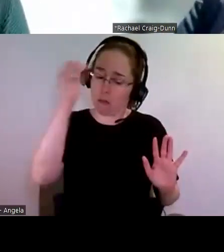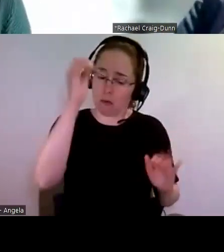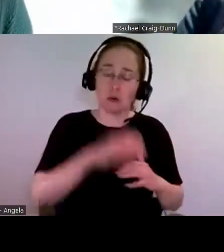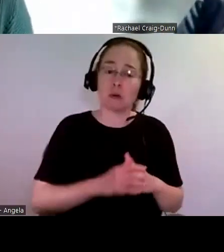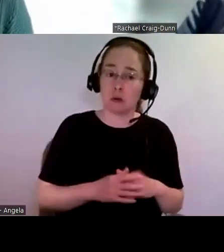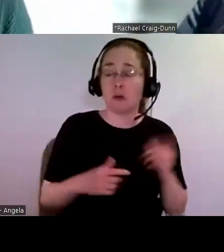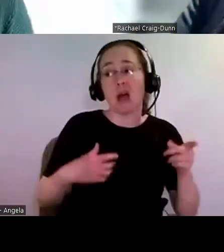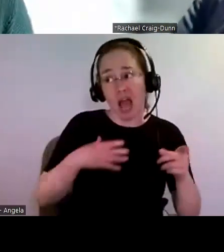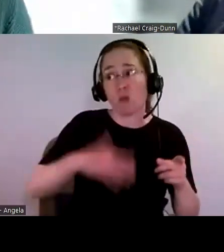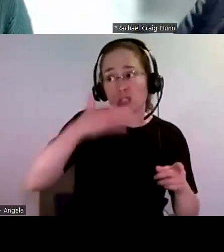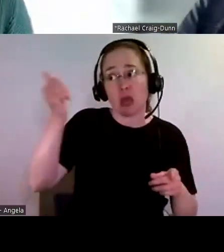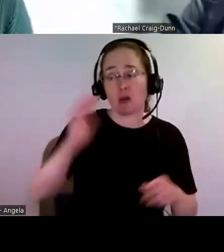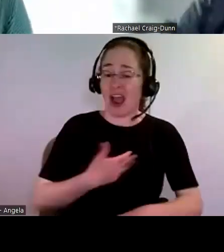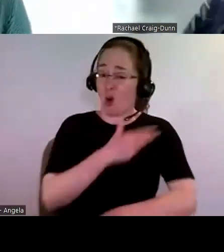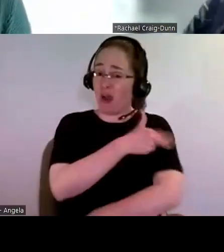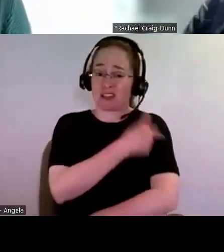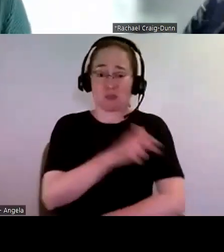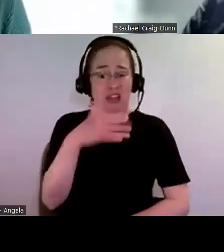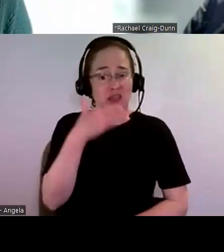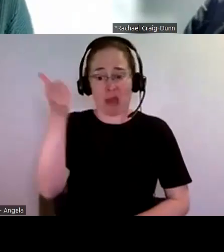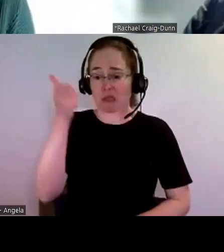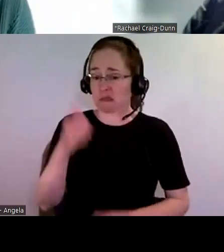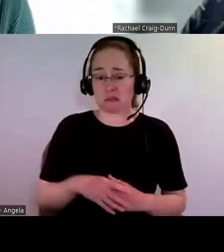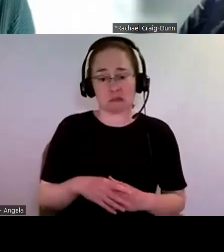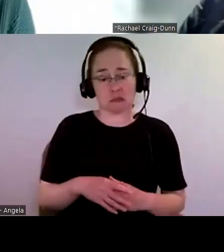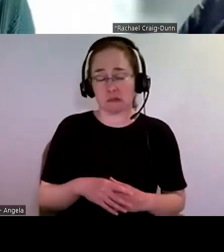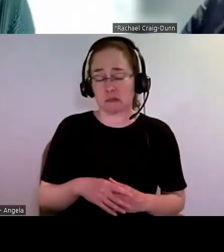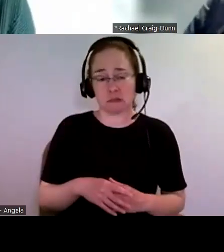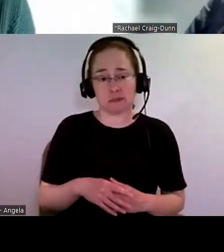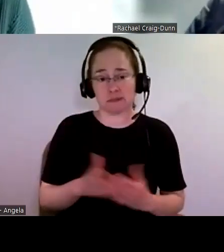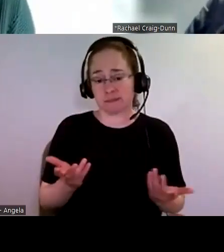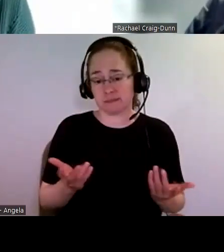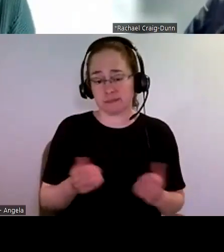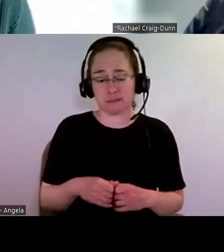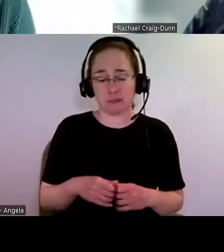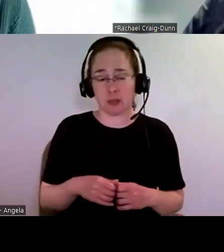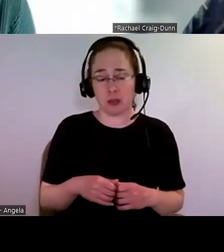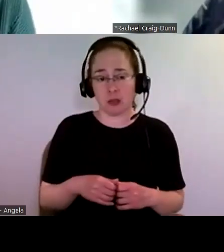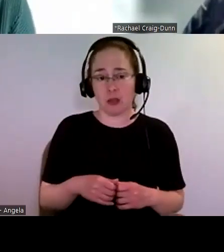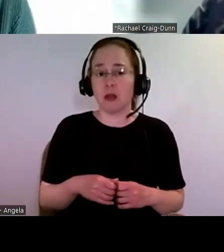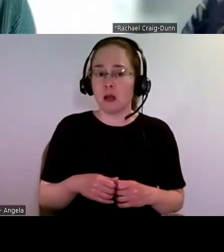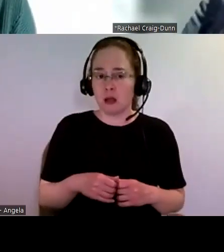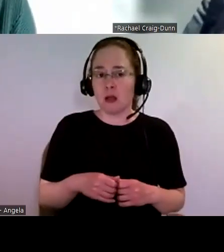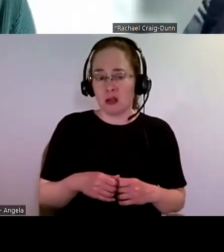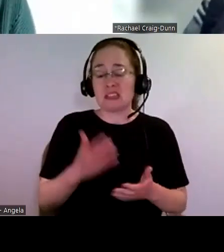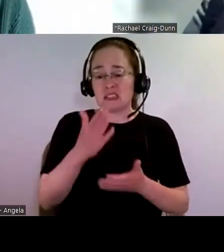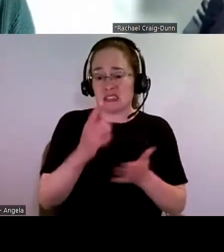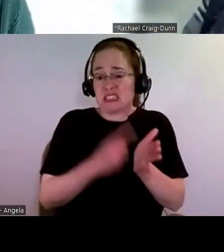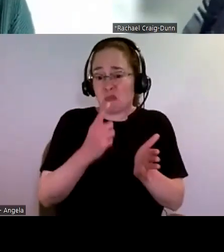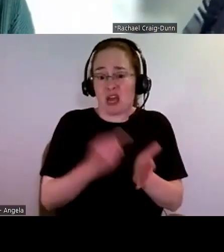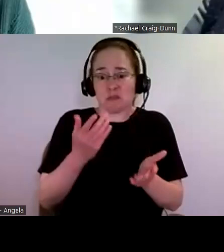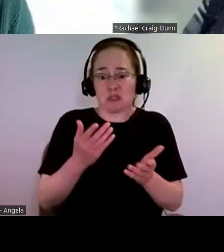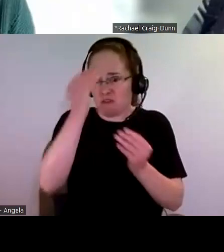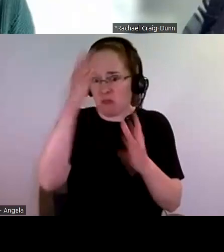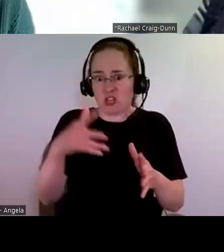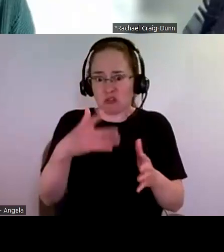I wish it was better. Our hospital is not the best at this. We have we definitely have things fall through the cracks. I'm